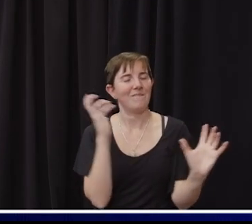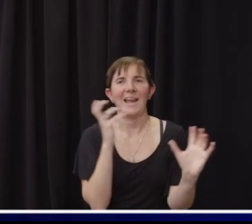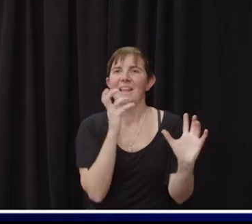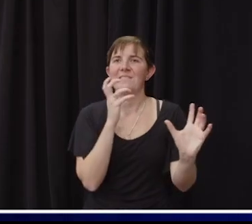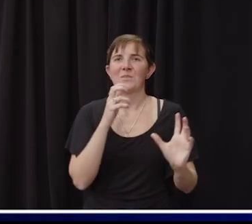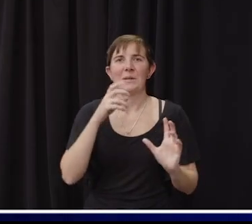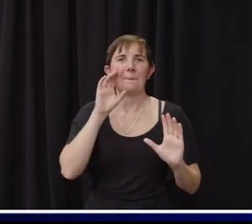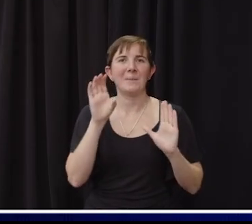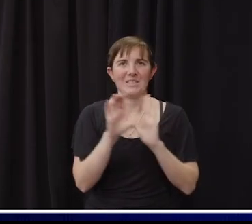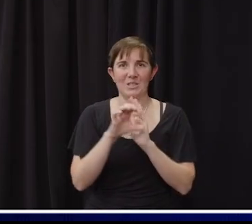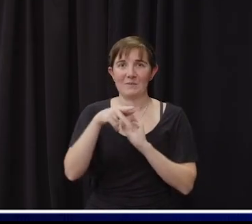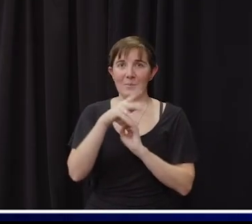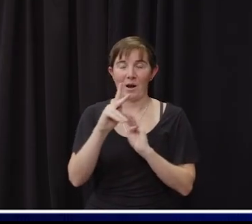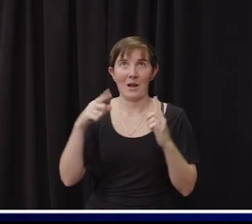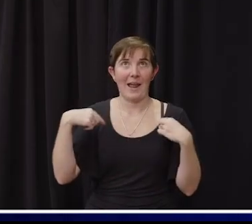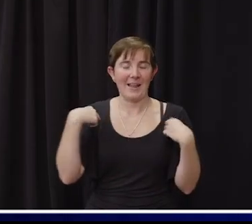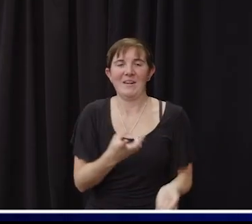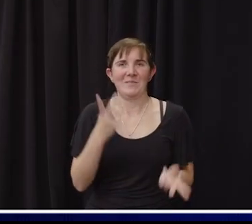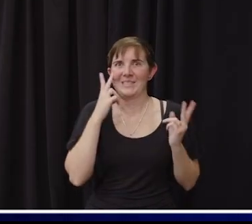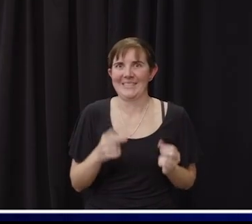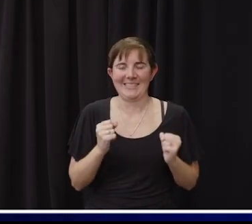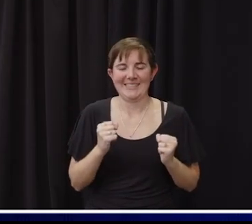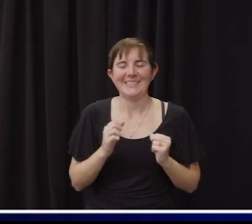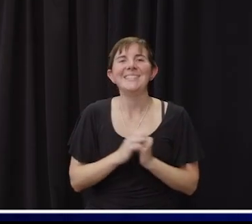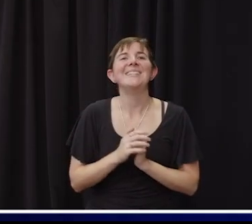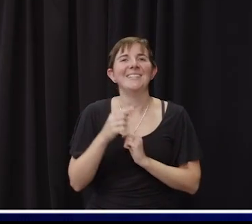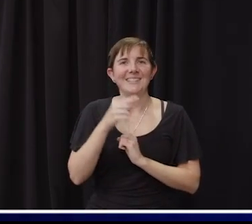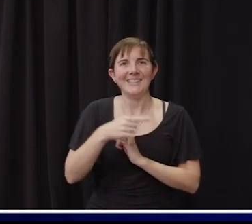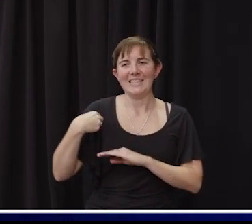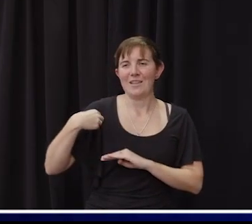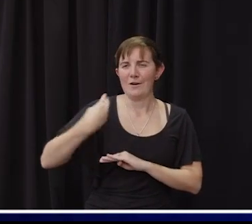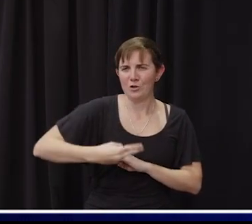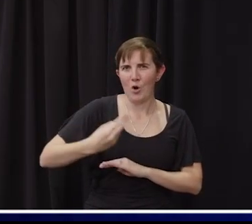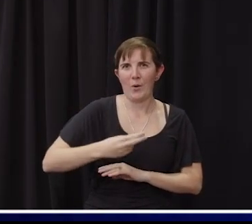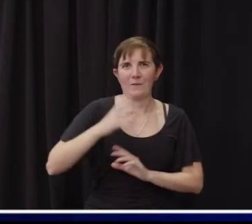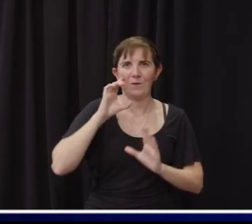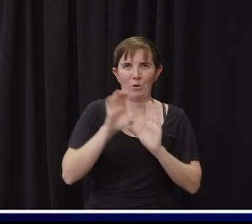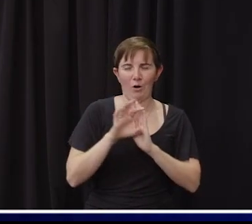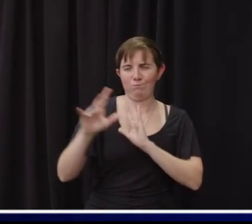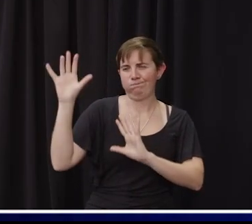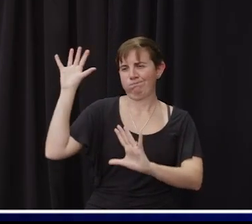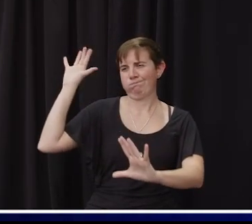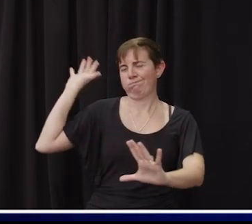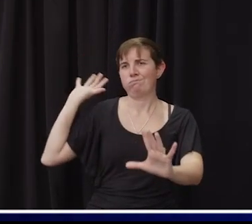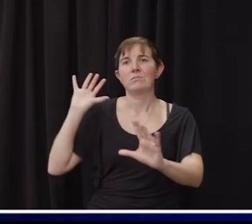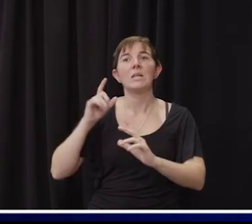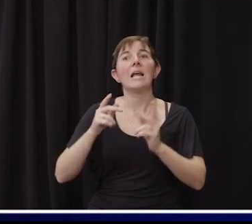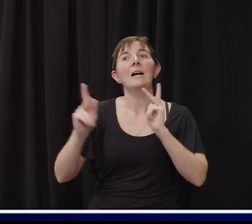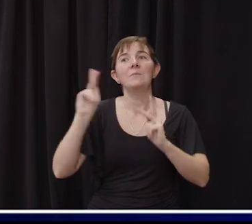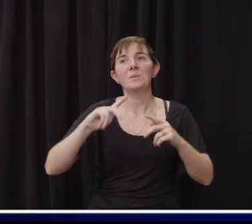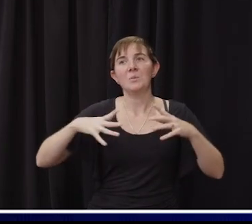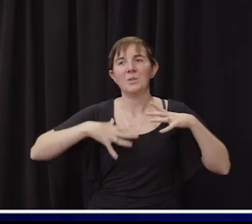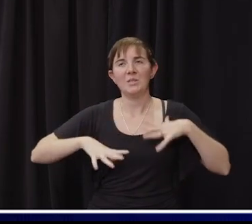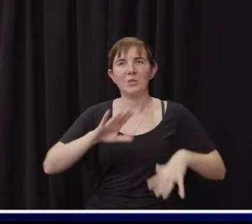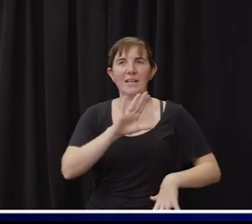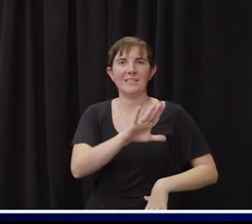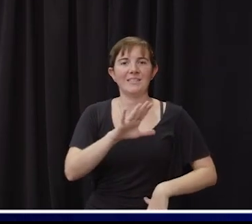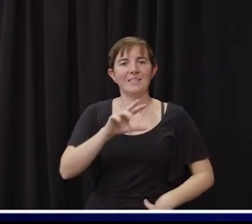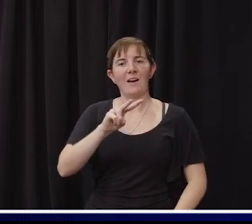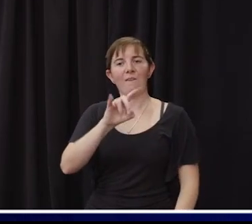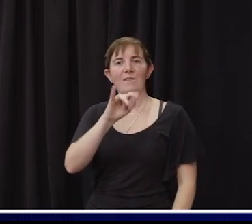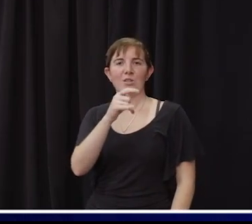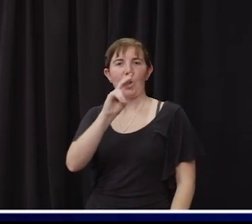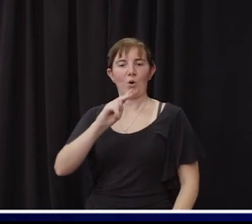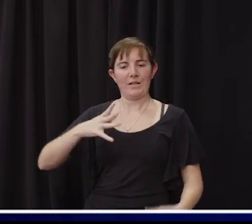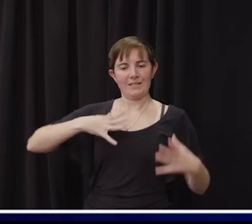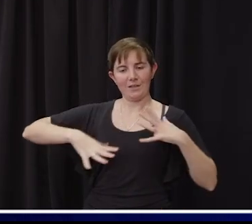of the park that we've ever seen. So it's a historic photo of people dressed in their Victorian